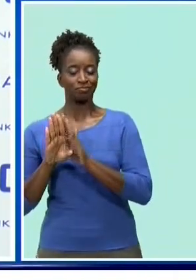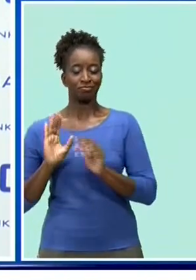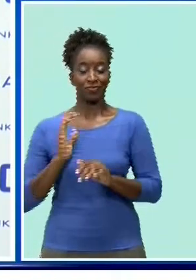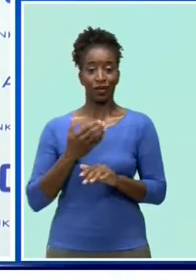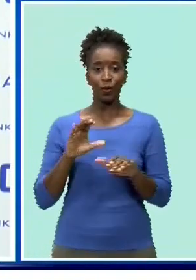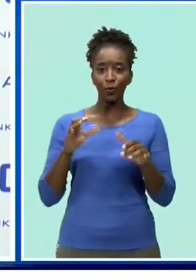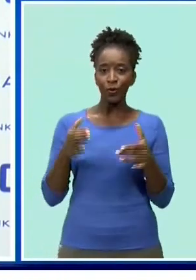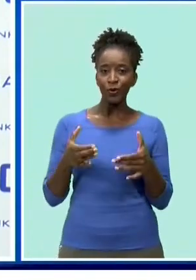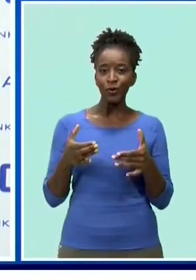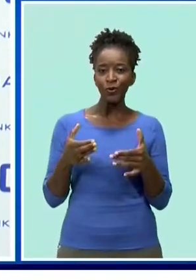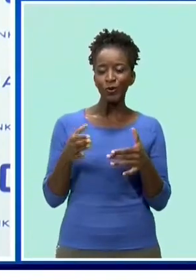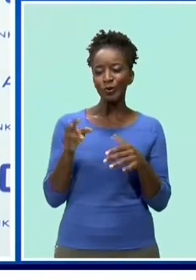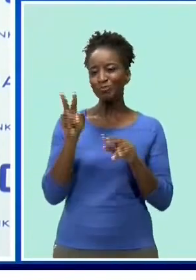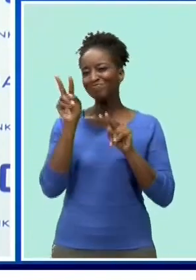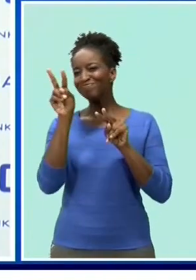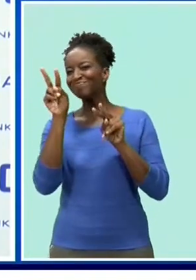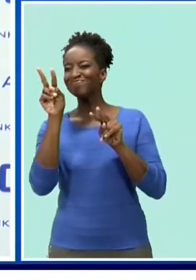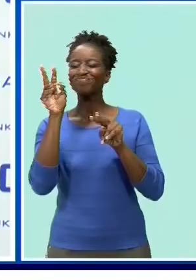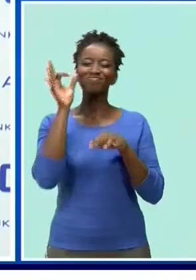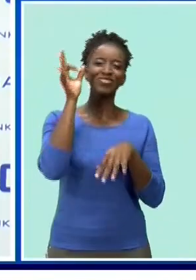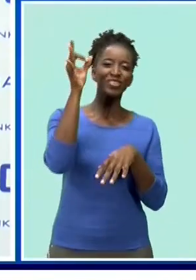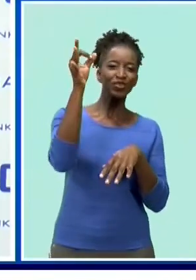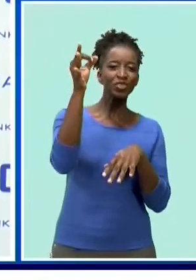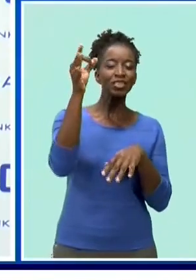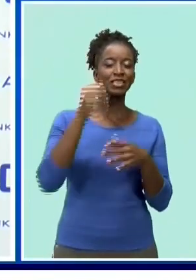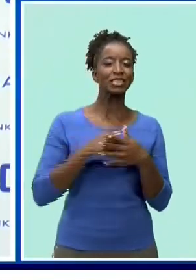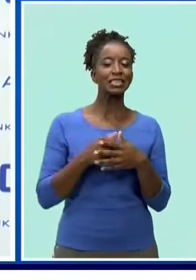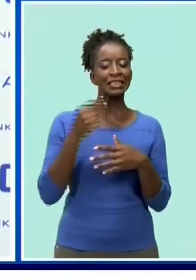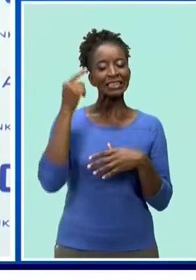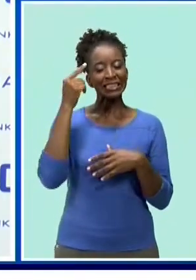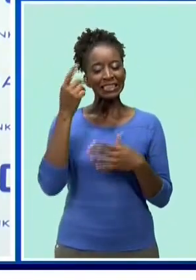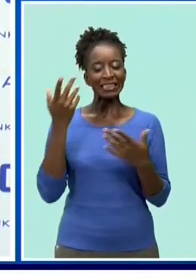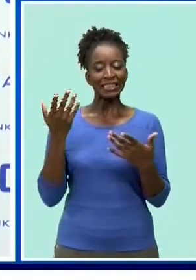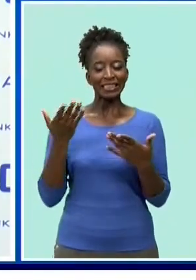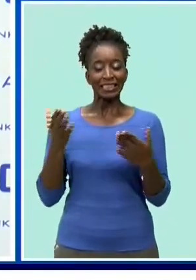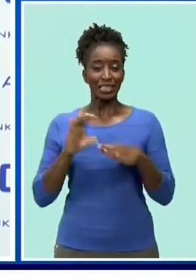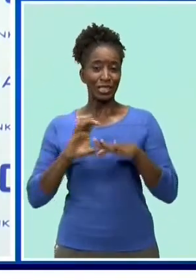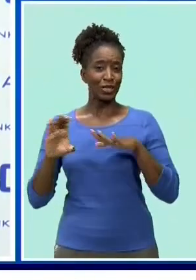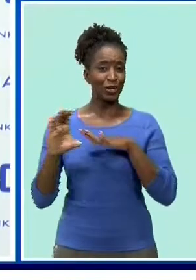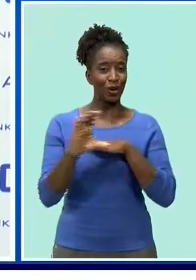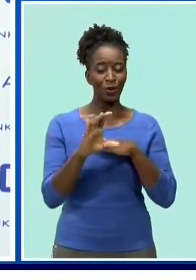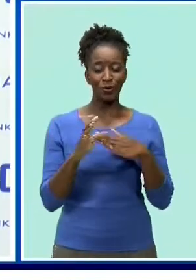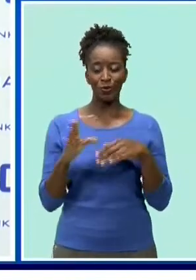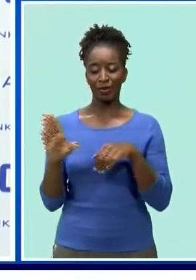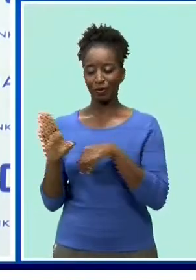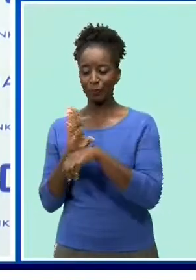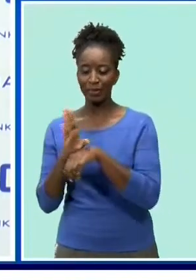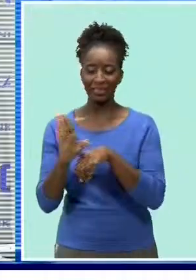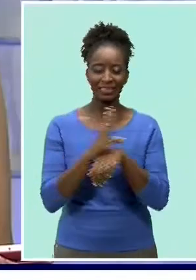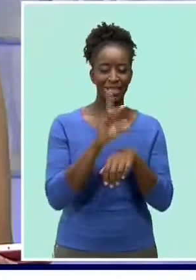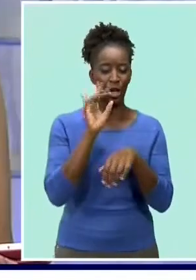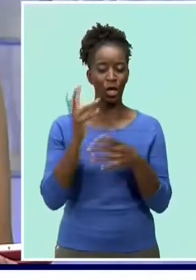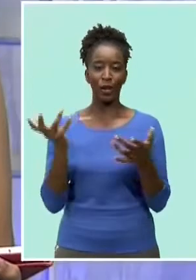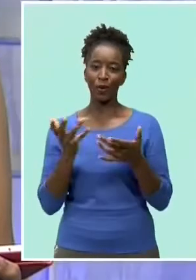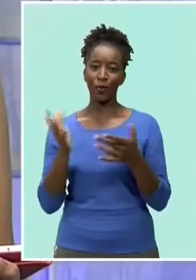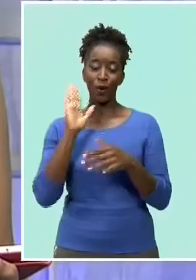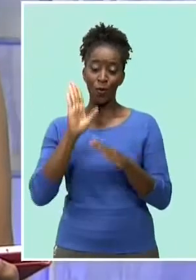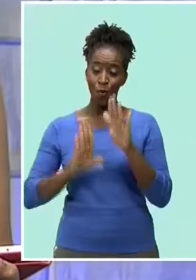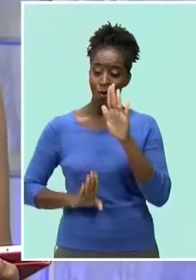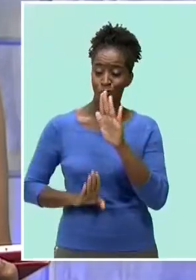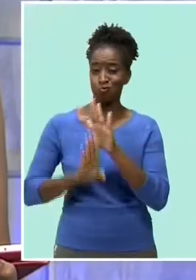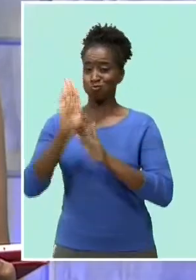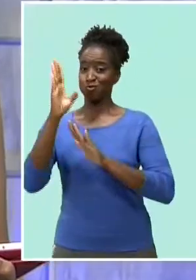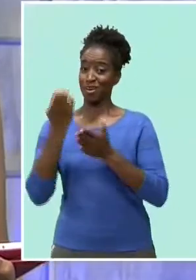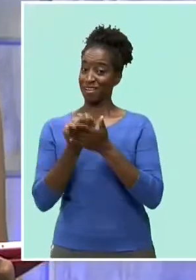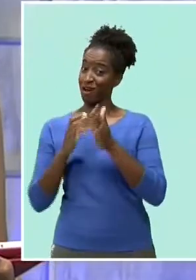the basis of the current configuration of industries and sectors, growth is going to be modest.